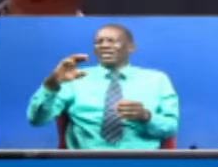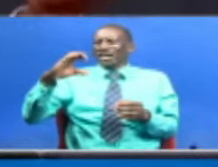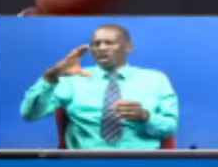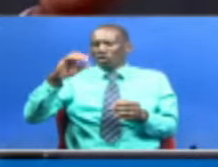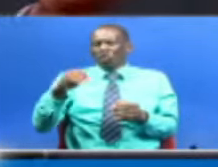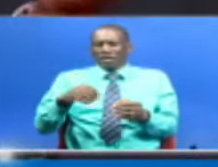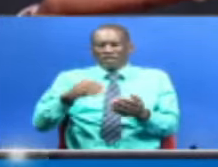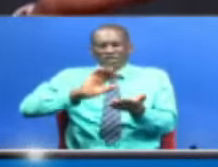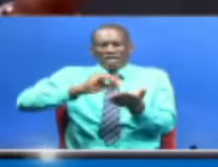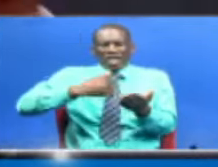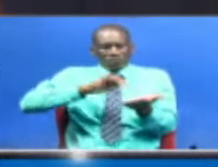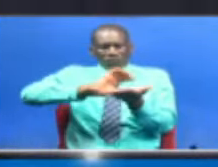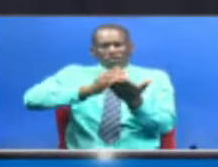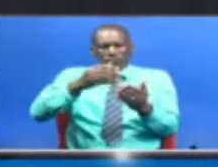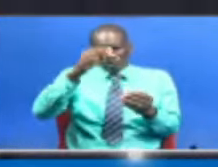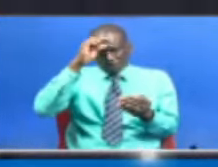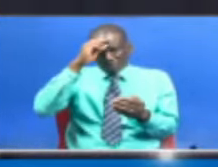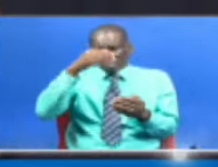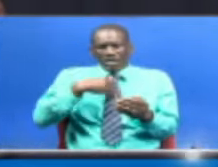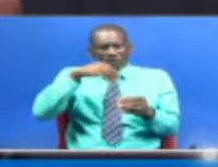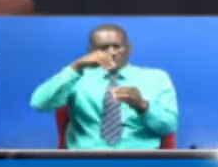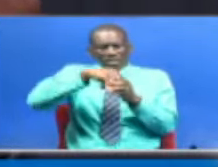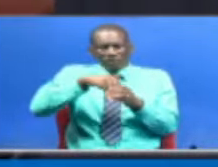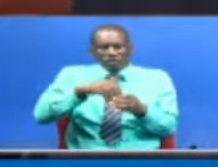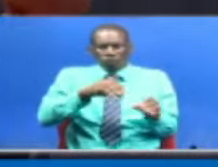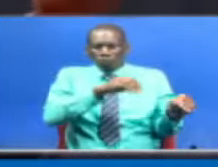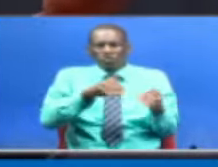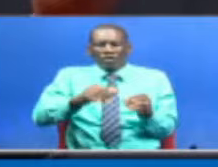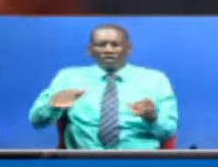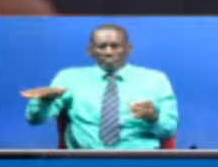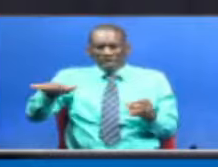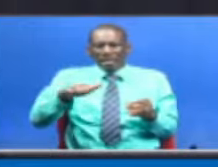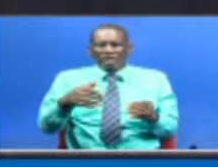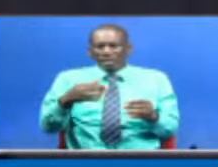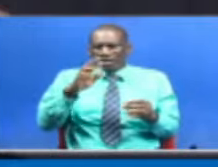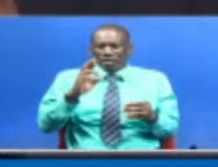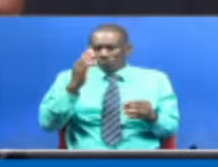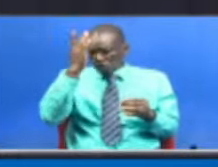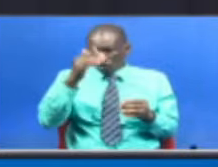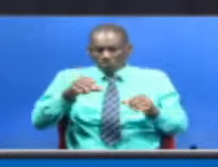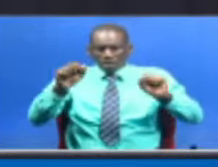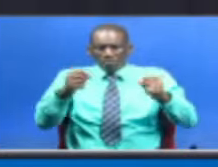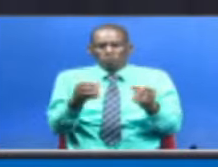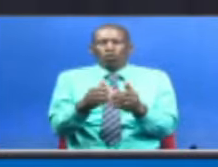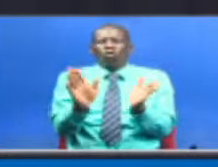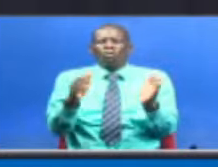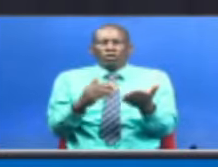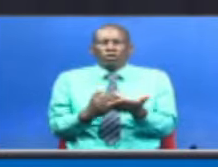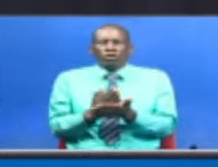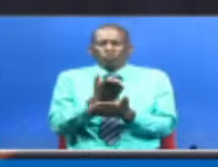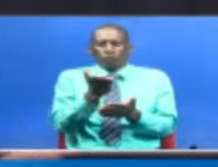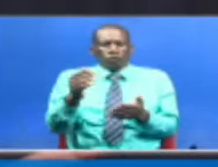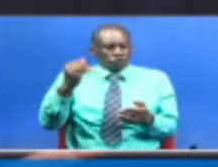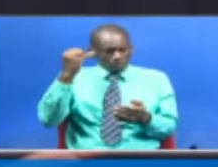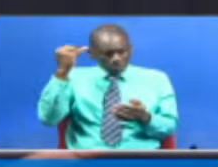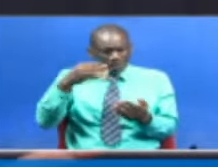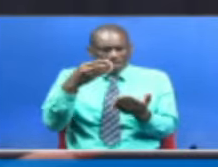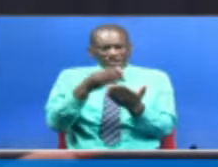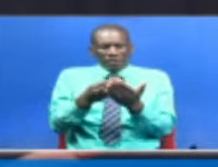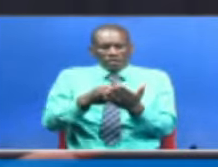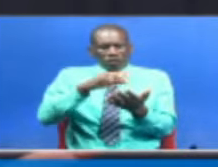revenue, have that investment to go to other areas because we are able to unlock through those innovations in financial